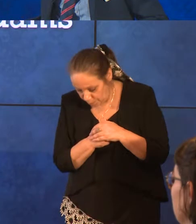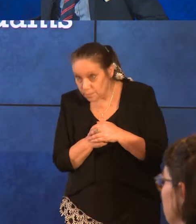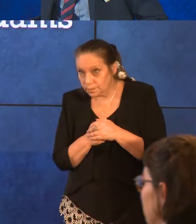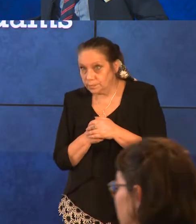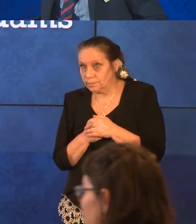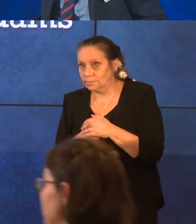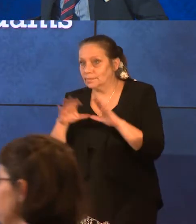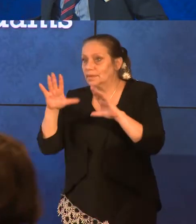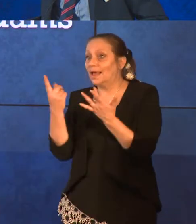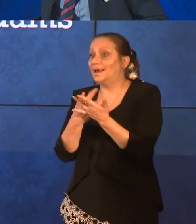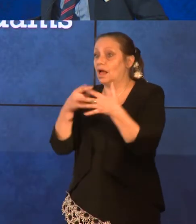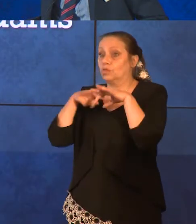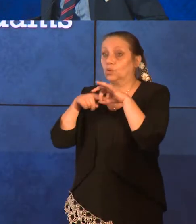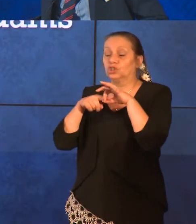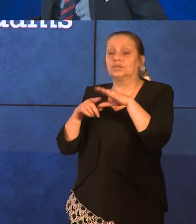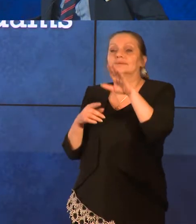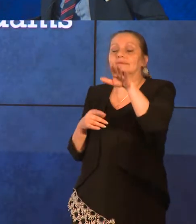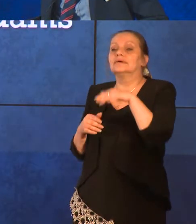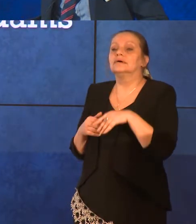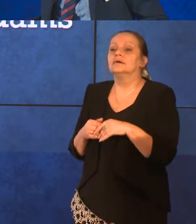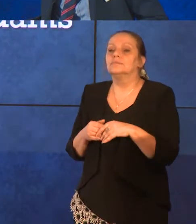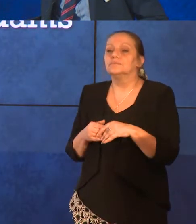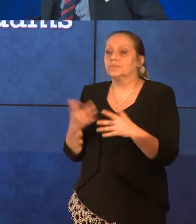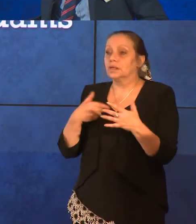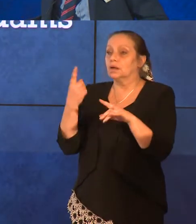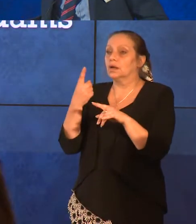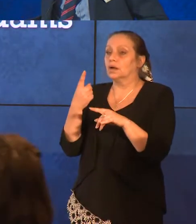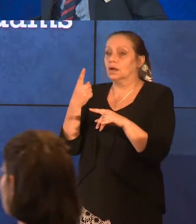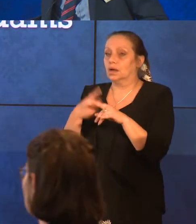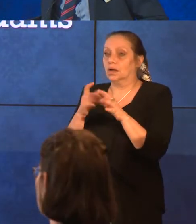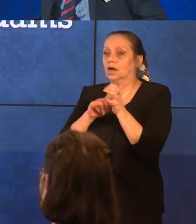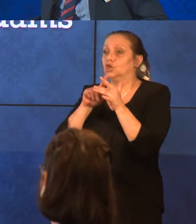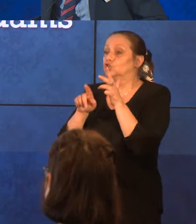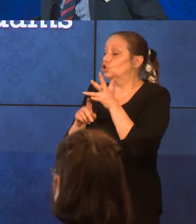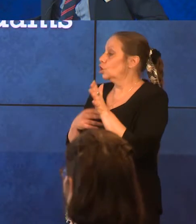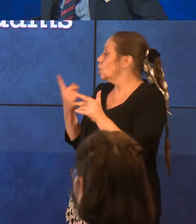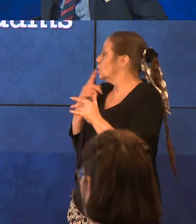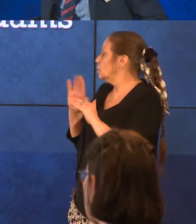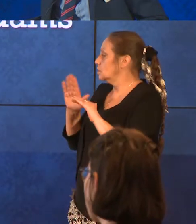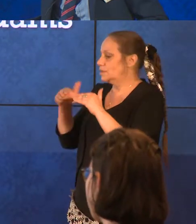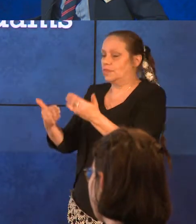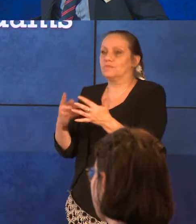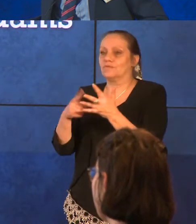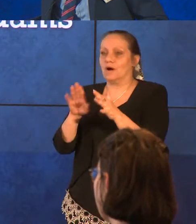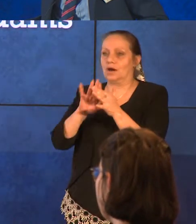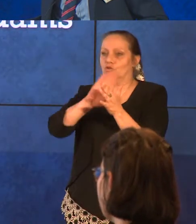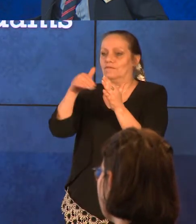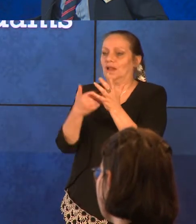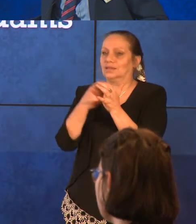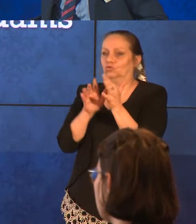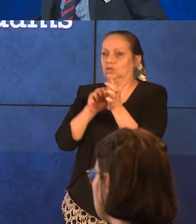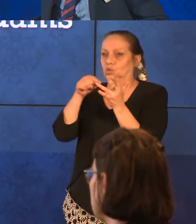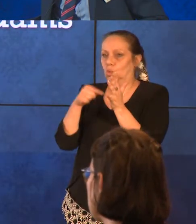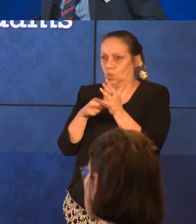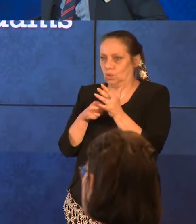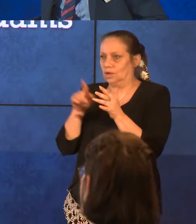Okay, are there any other questions? Just a quick one. John, you mentioned the provider of last resort issue. You're